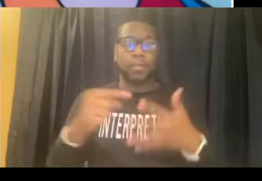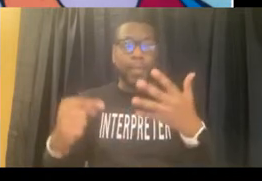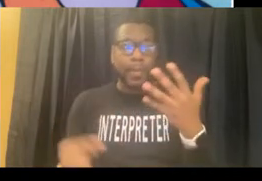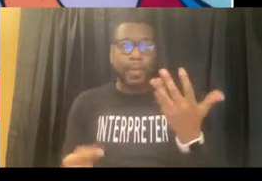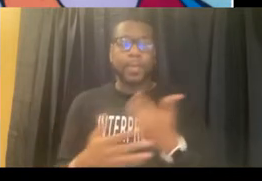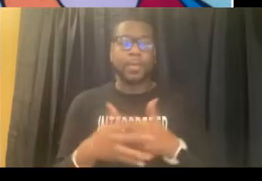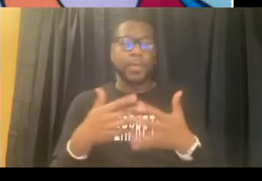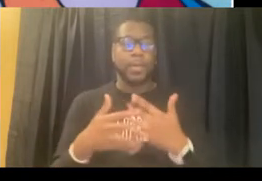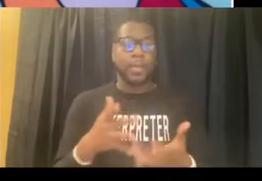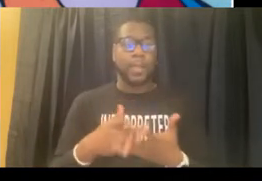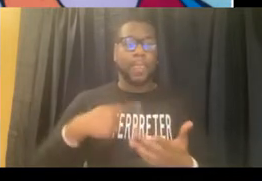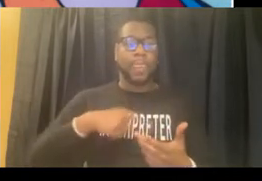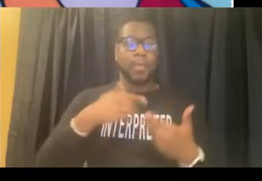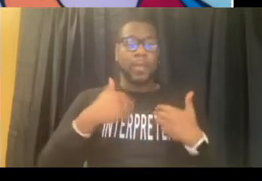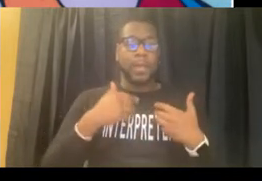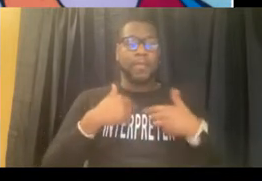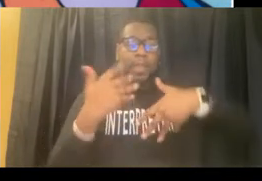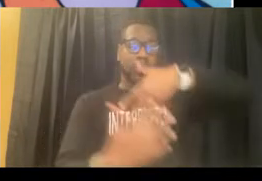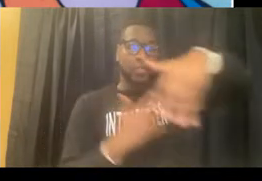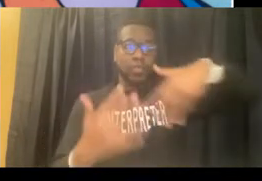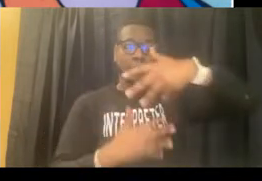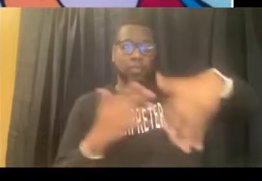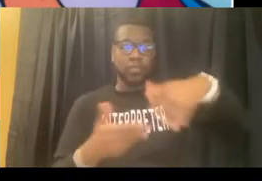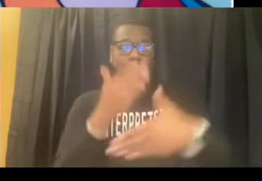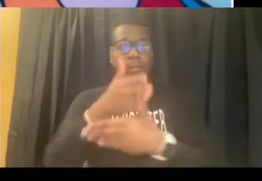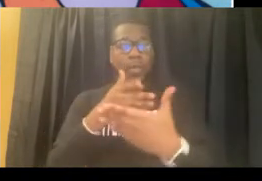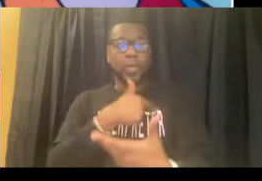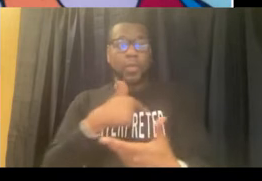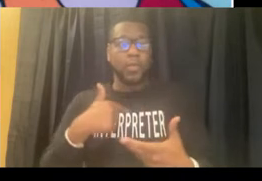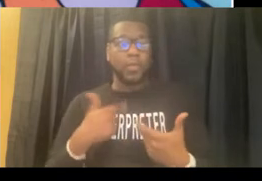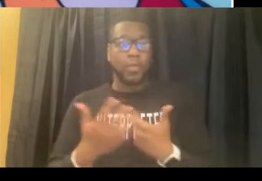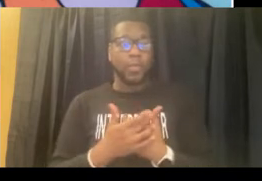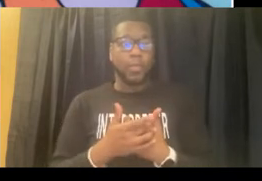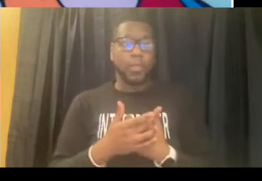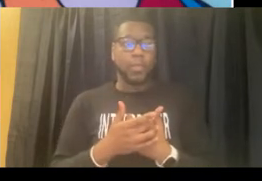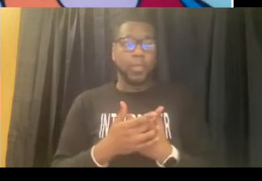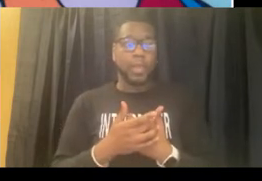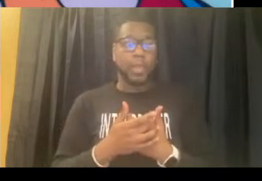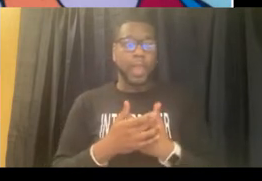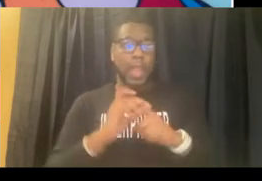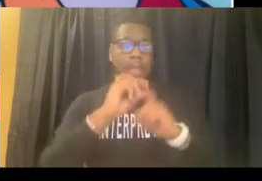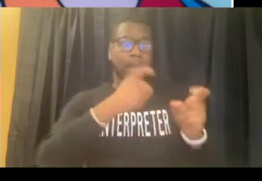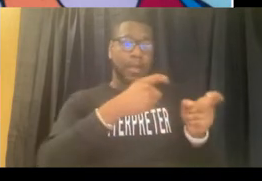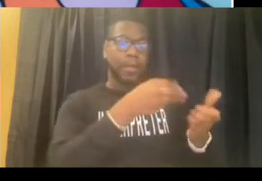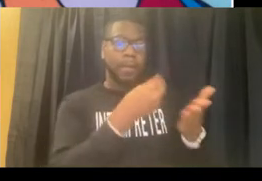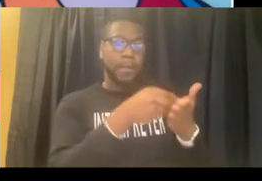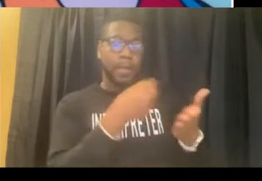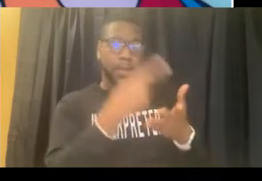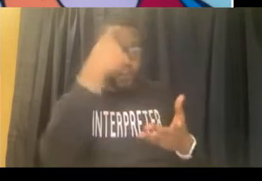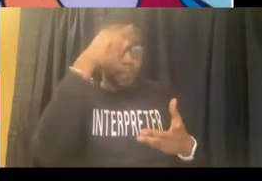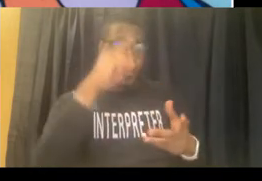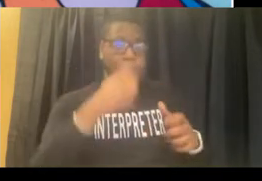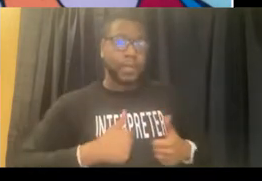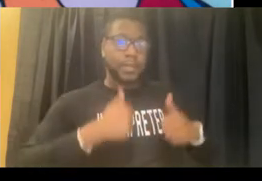have a social enterprise component where we directly invest in survivor-led small businesses and help survivors get back on their